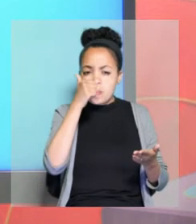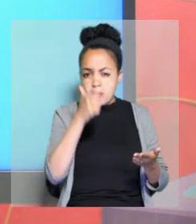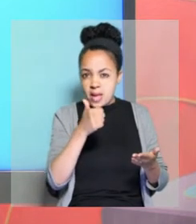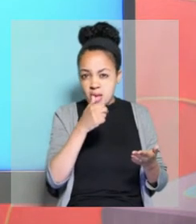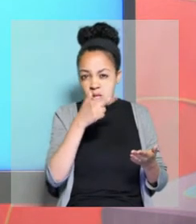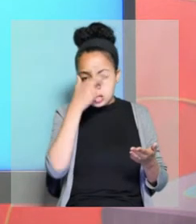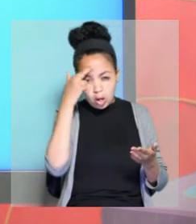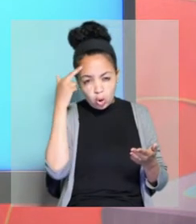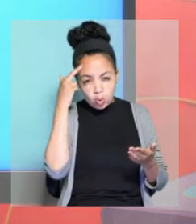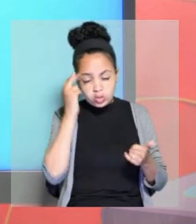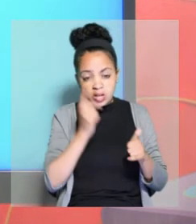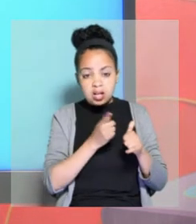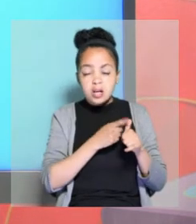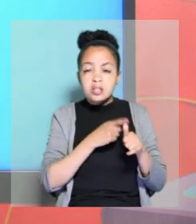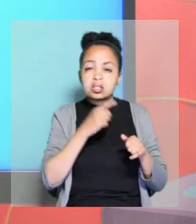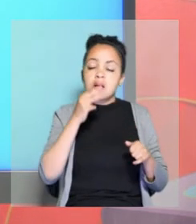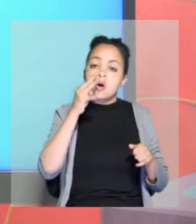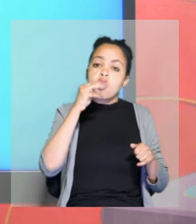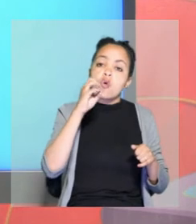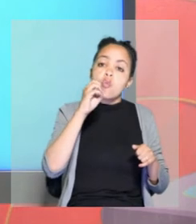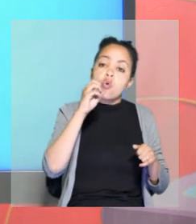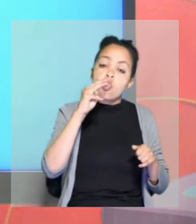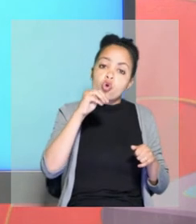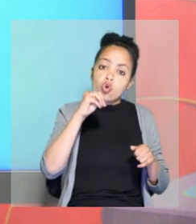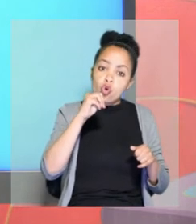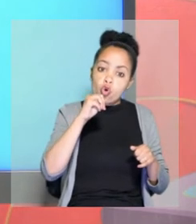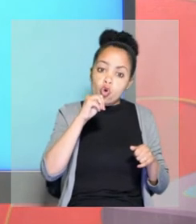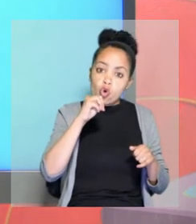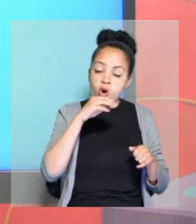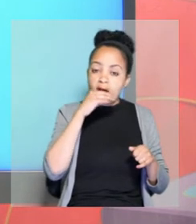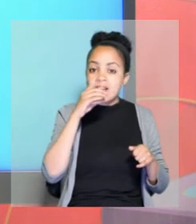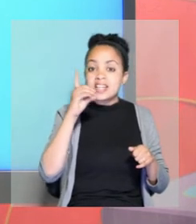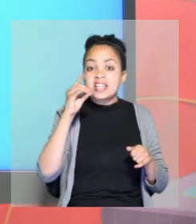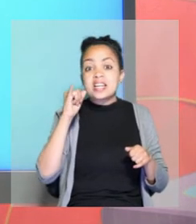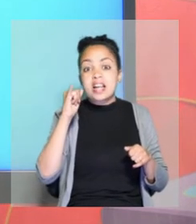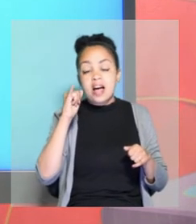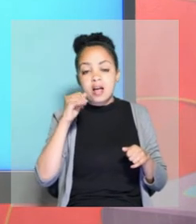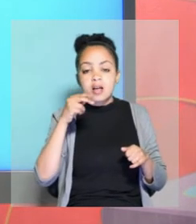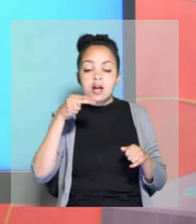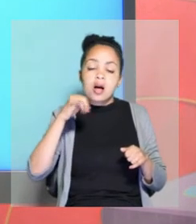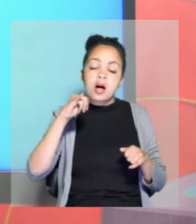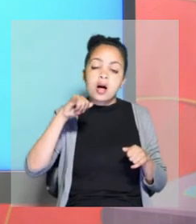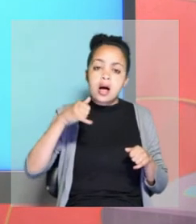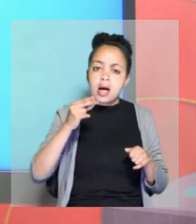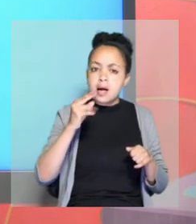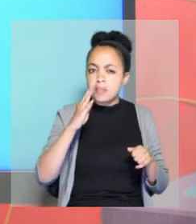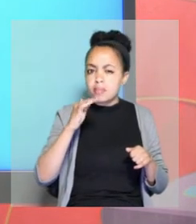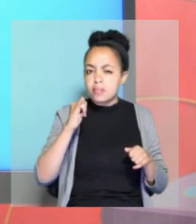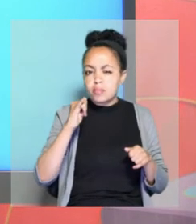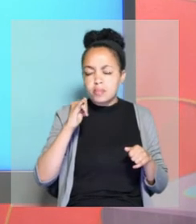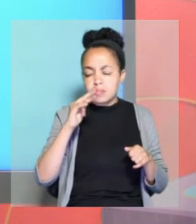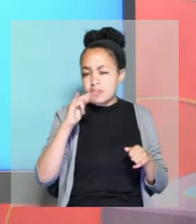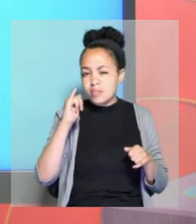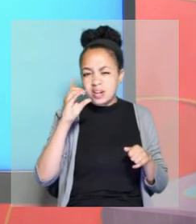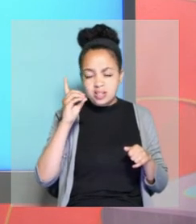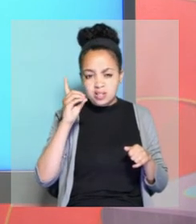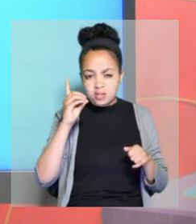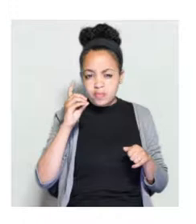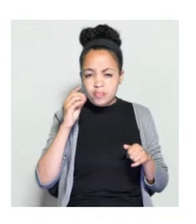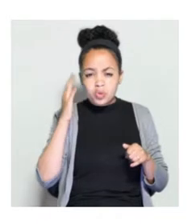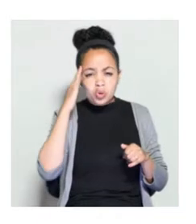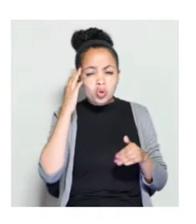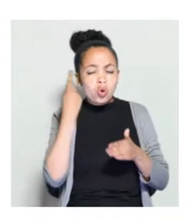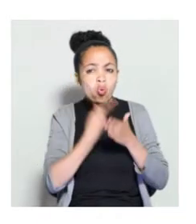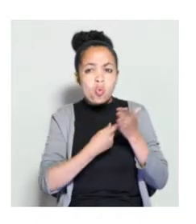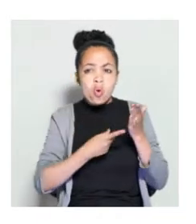is monohybrid and dihybrid cross. Student, do you forecast what by means